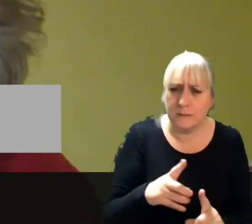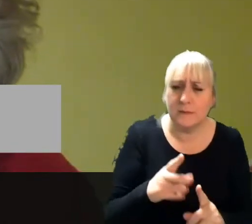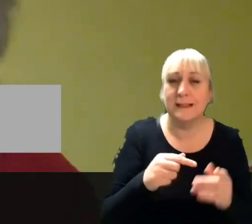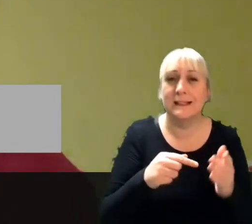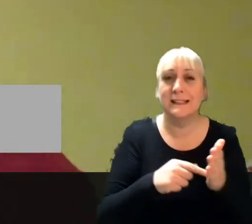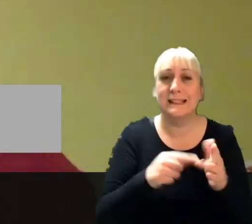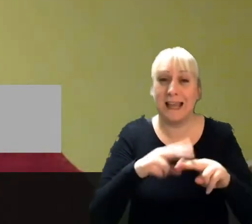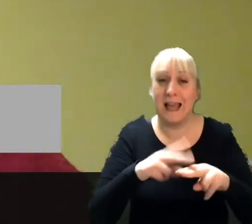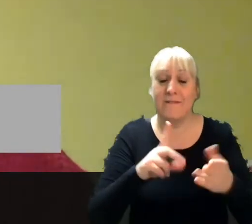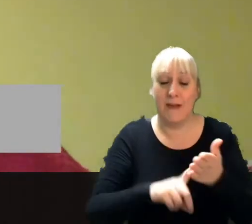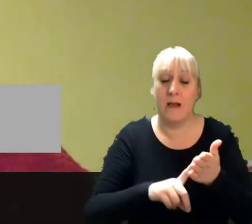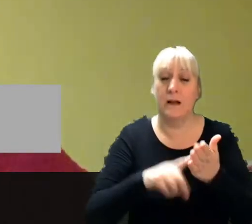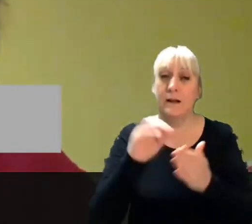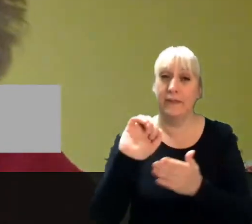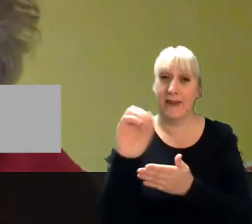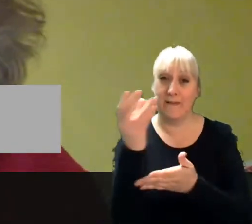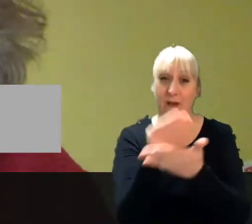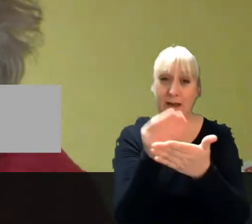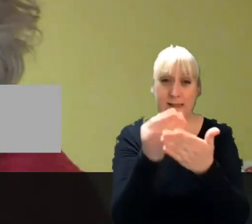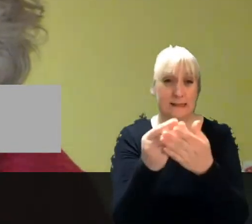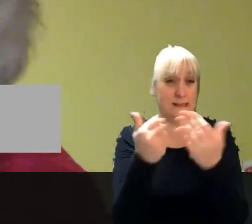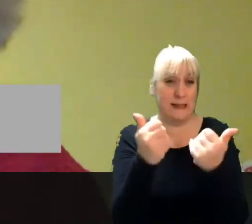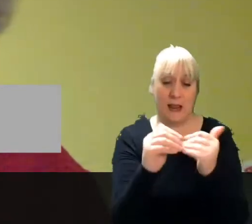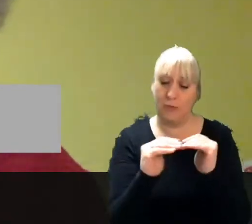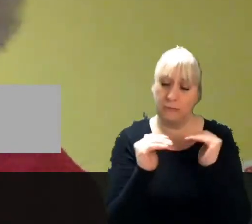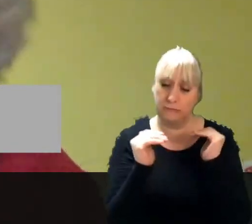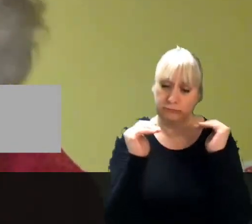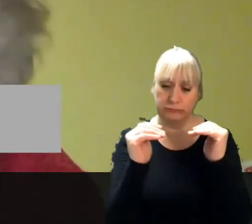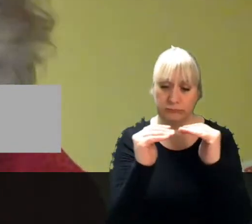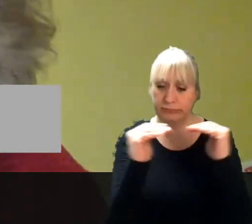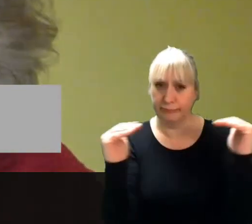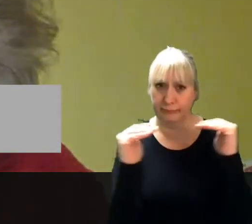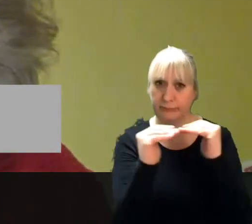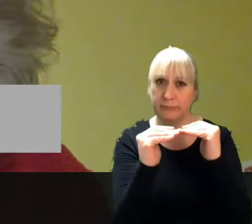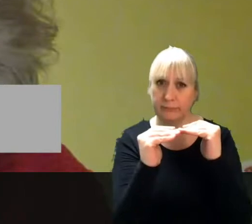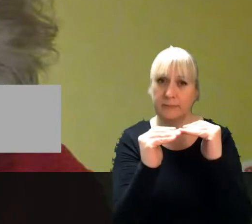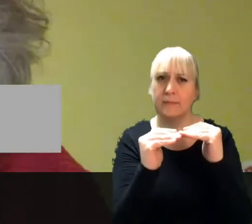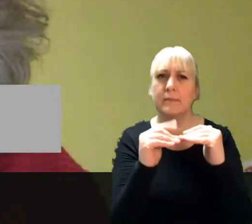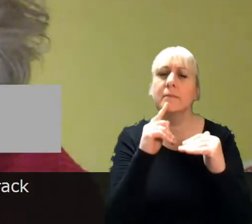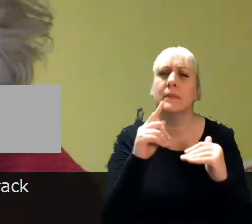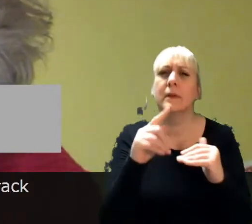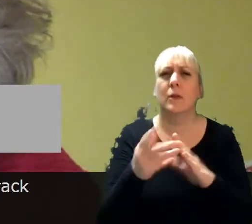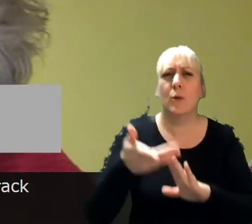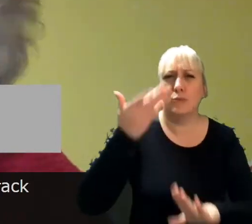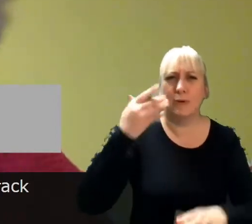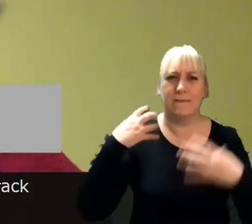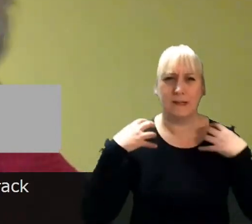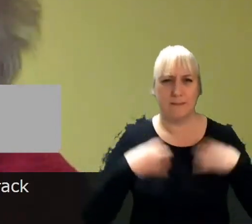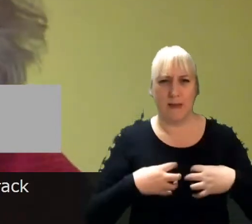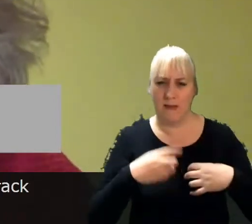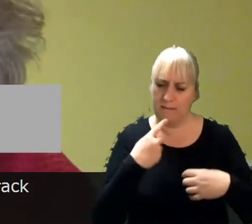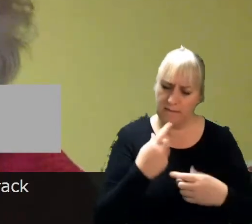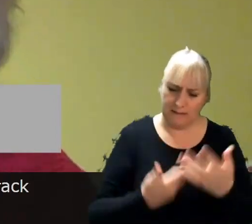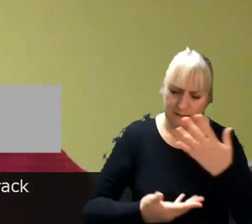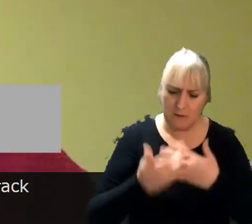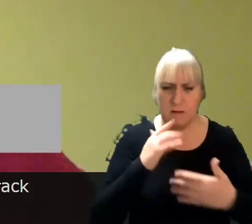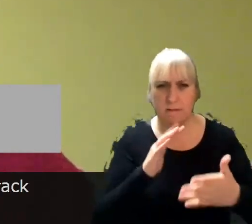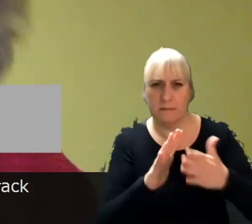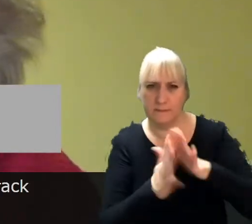back on track following the previous Mayor's record. The challenge that TfL faces is